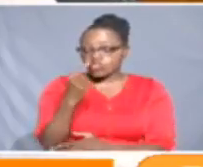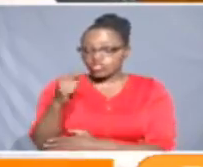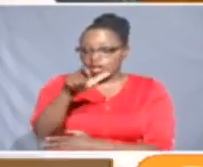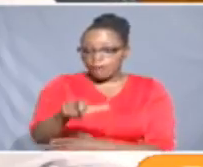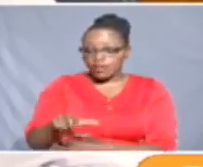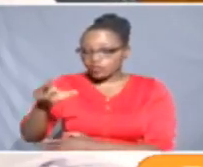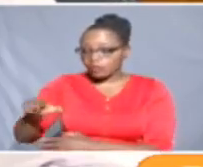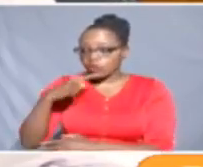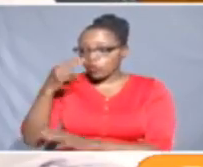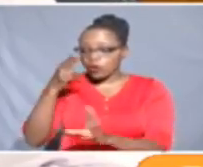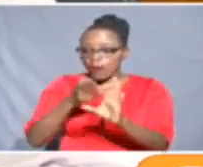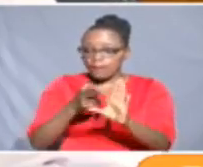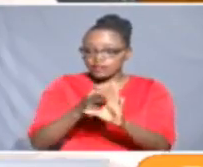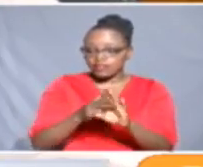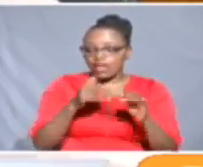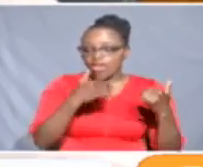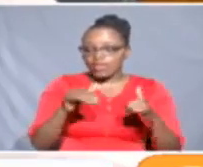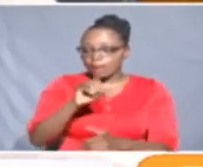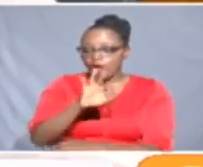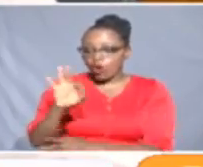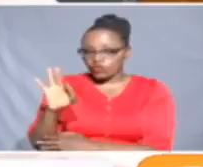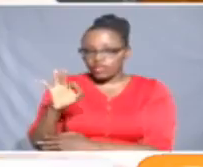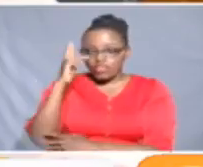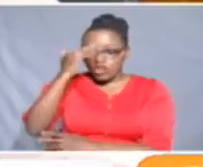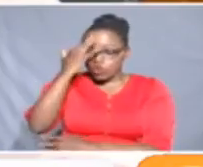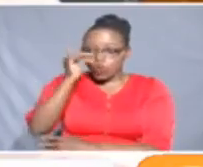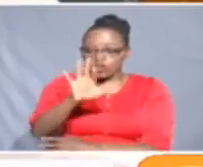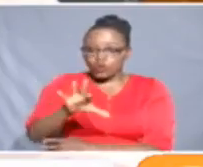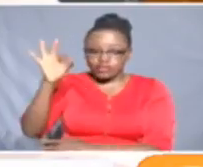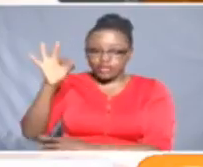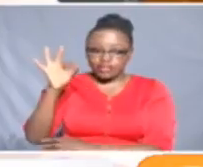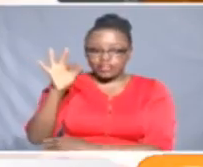who will participate in the playoffs, the reason why you have selected them,